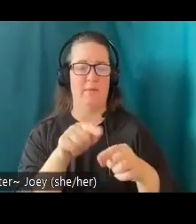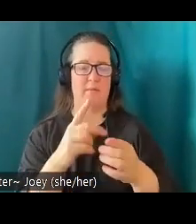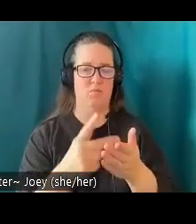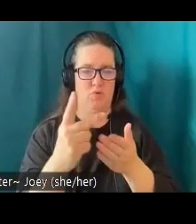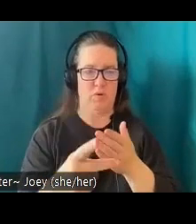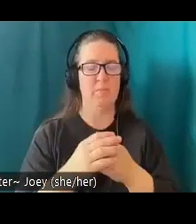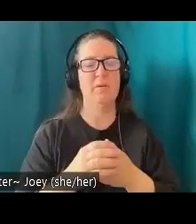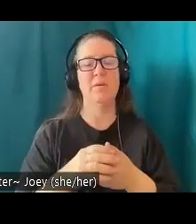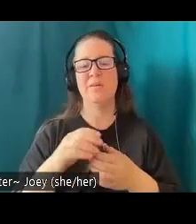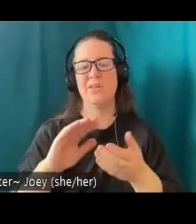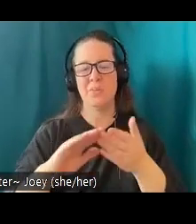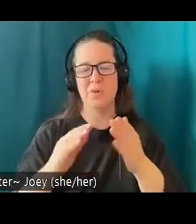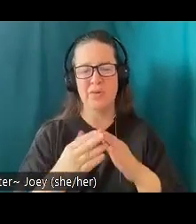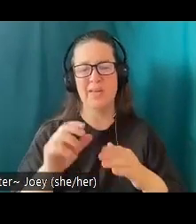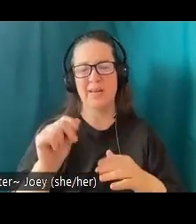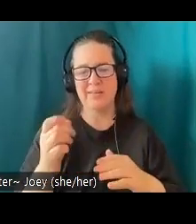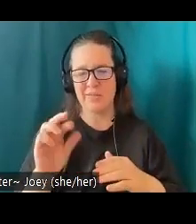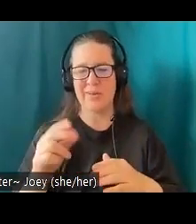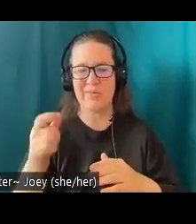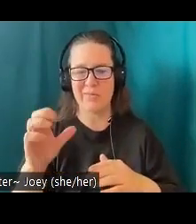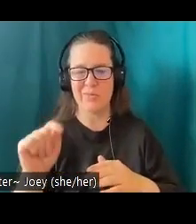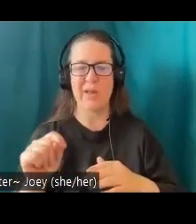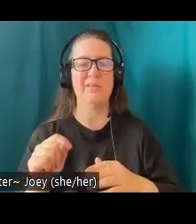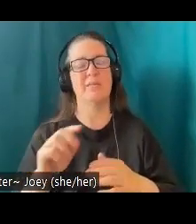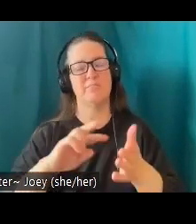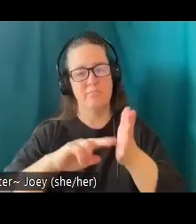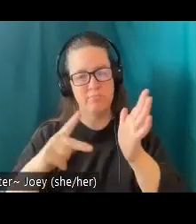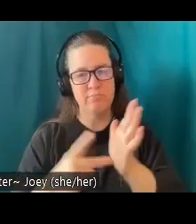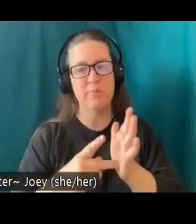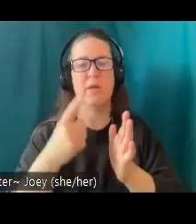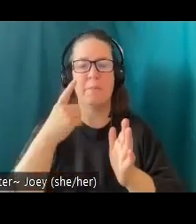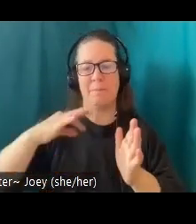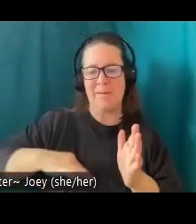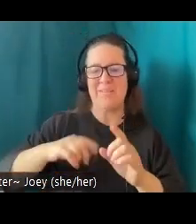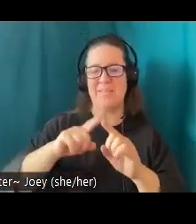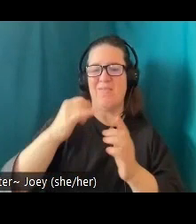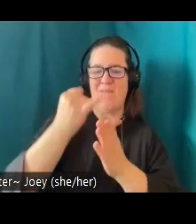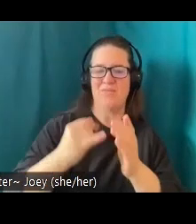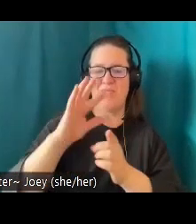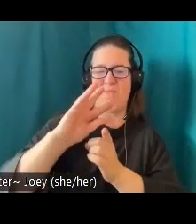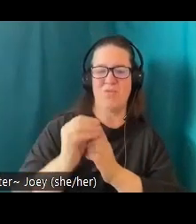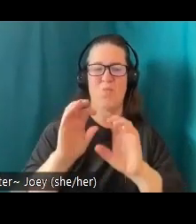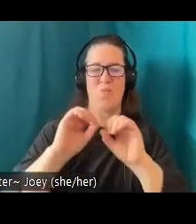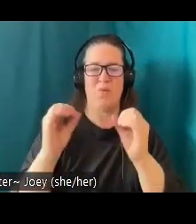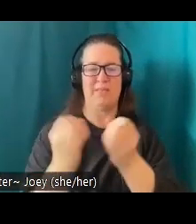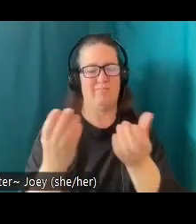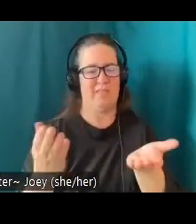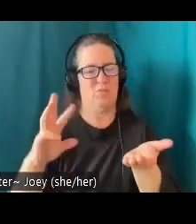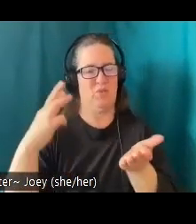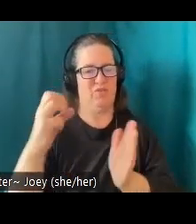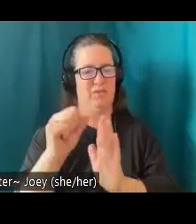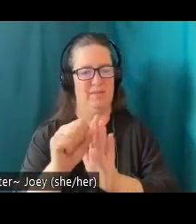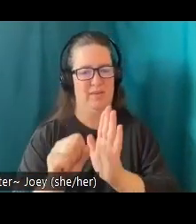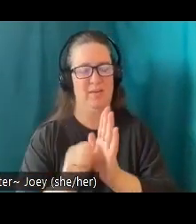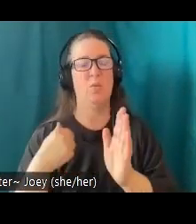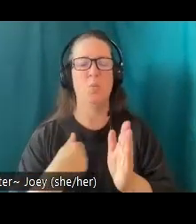to benefit arts and cultural organizations in Washington State. We want to be able to support a wide variety of groups across the state,